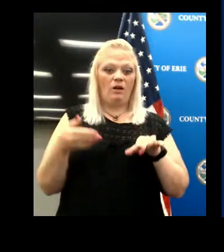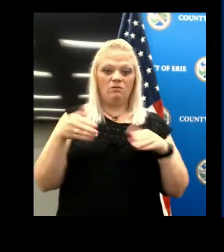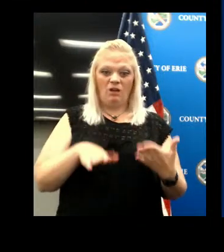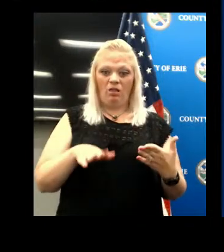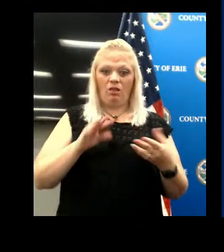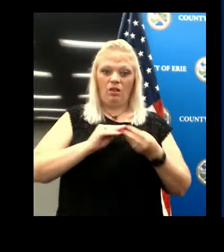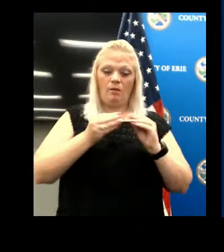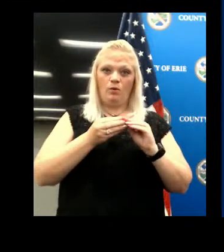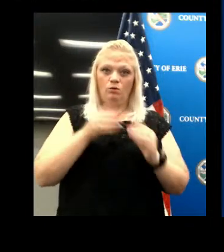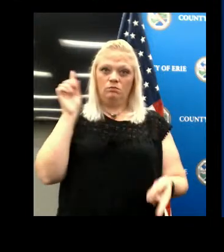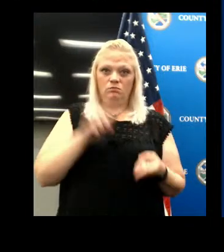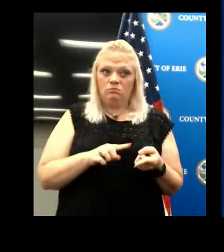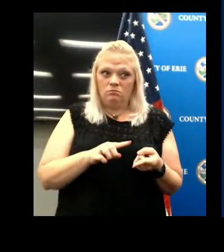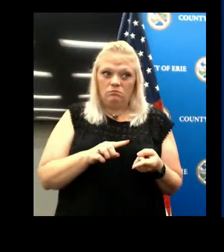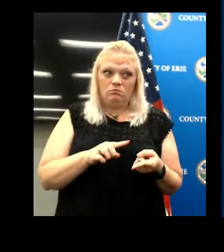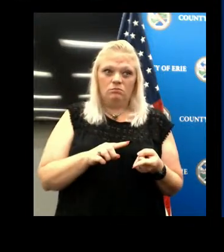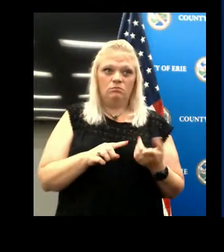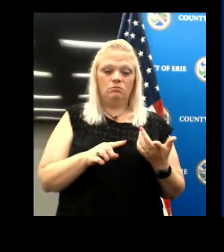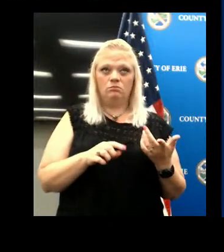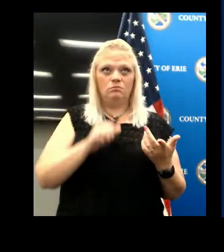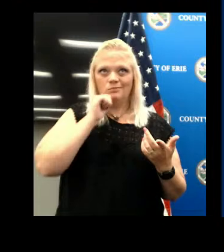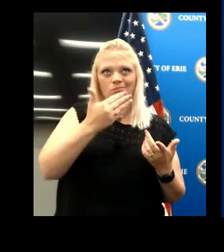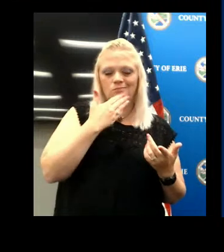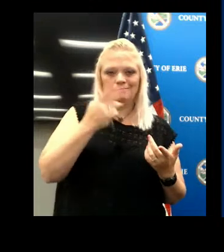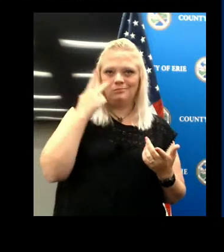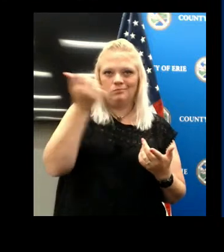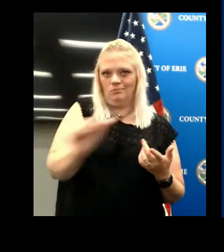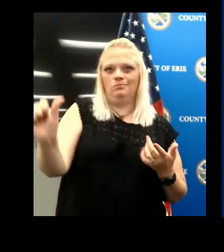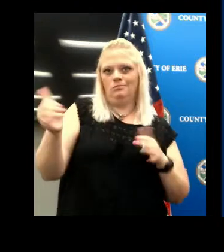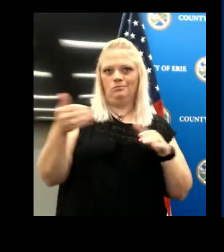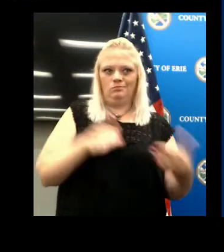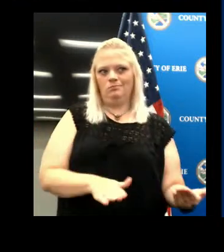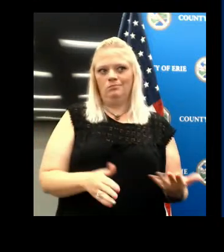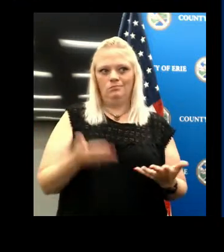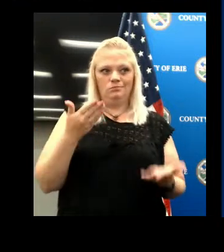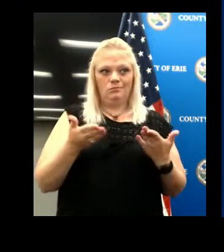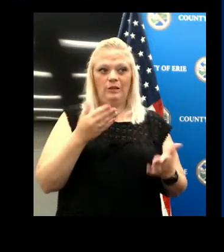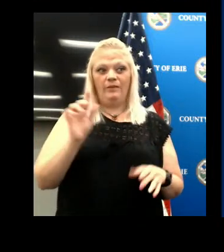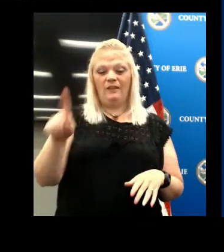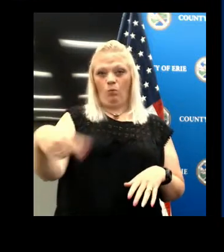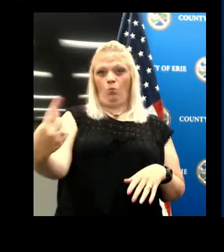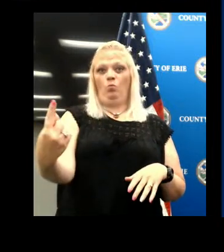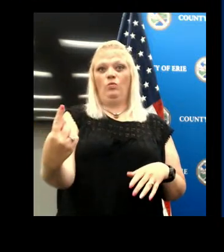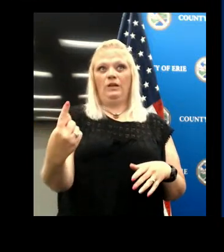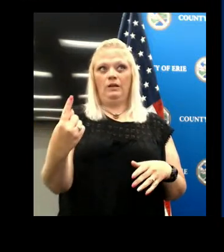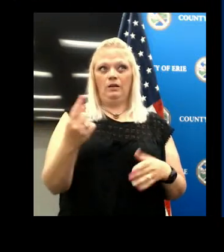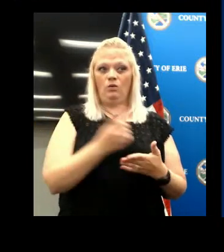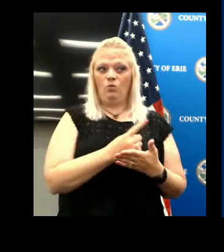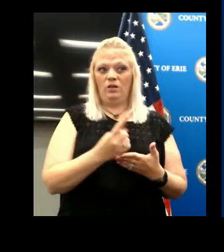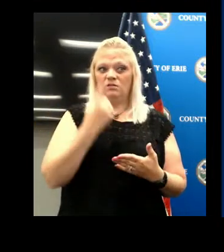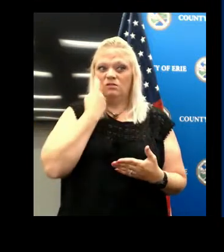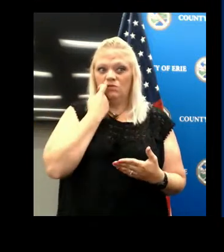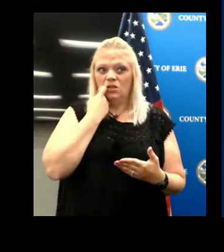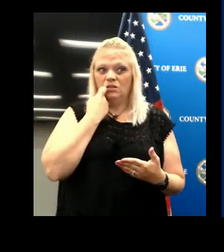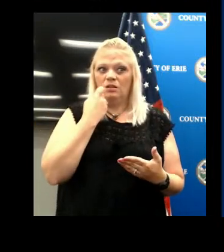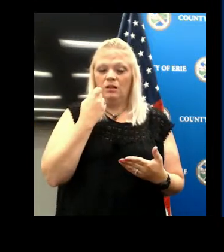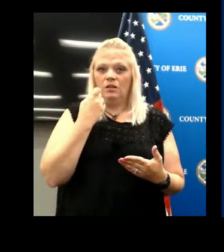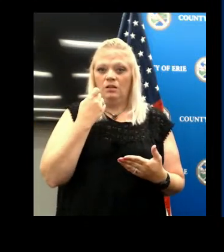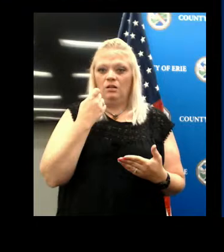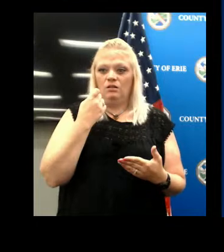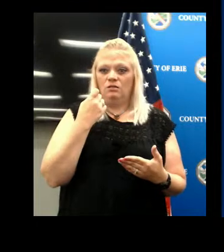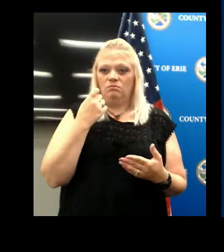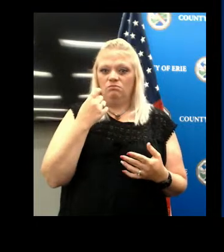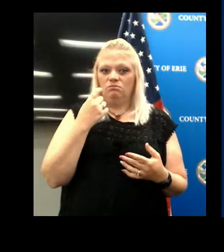down, and it's never good to see any death, it's probably one of the only weeks we've had recently where we've had just one